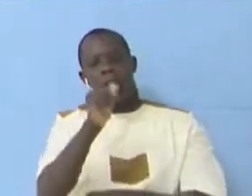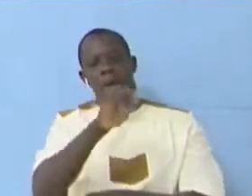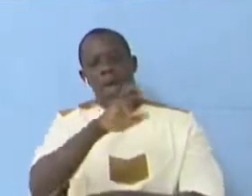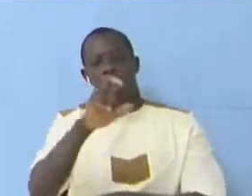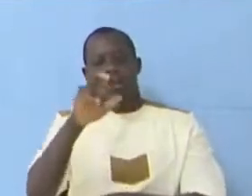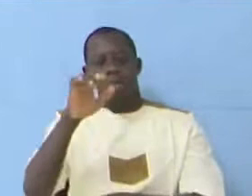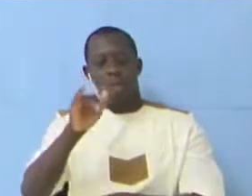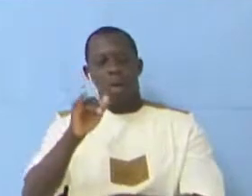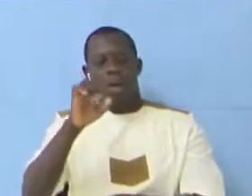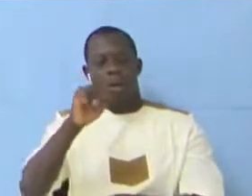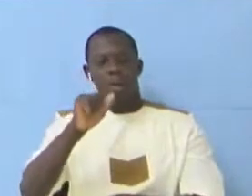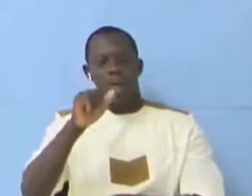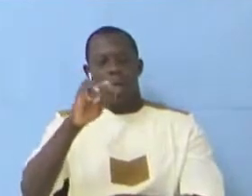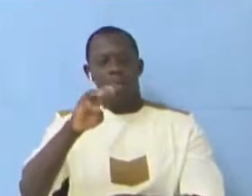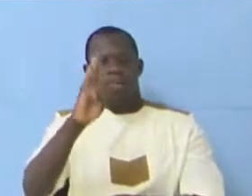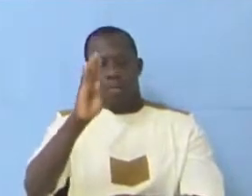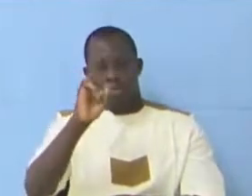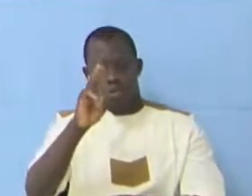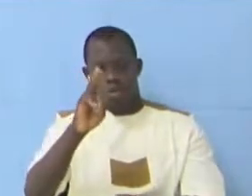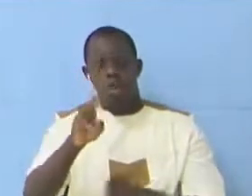Inspector General of Police,